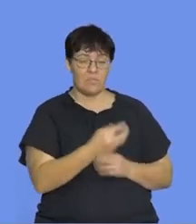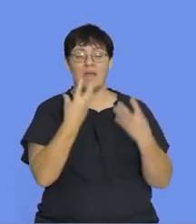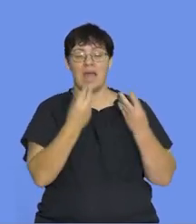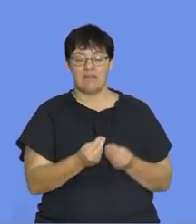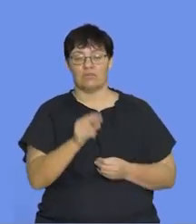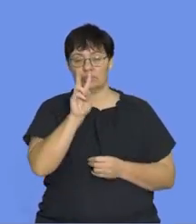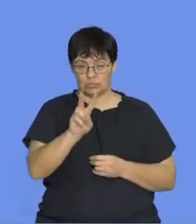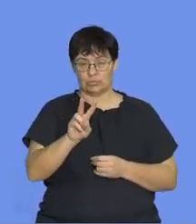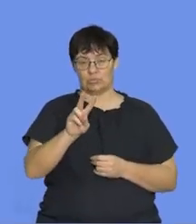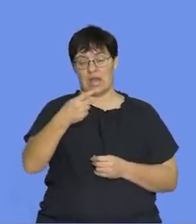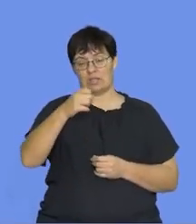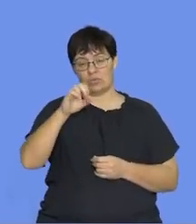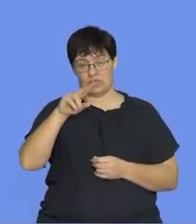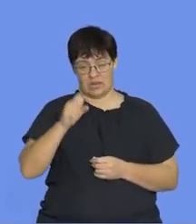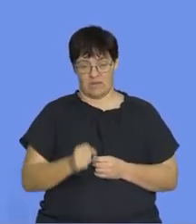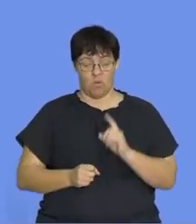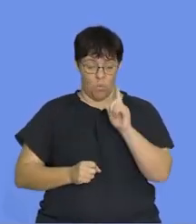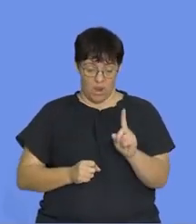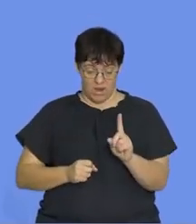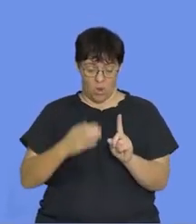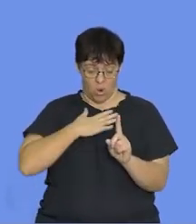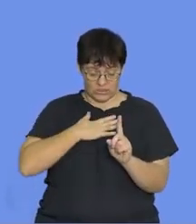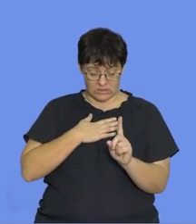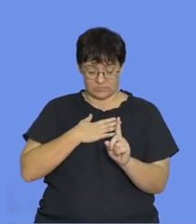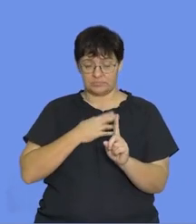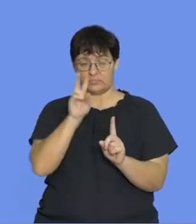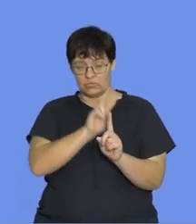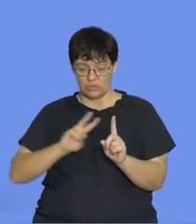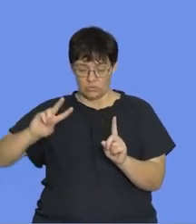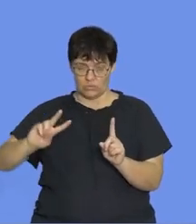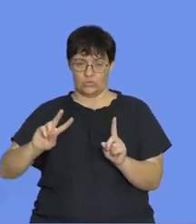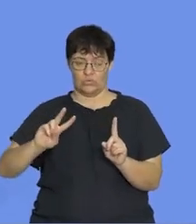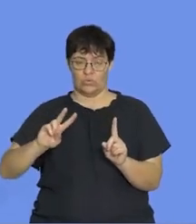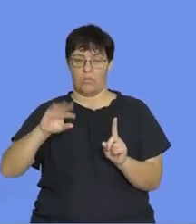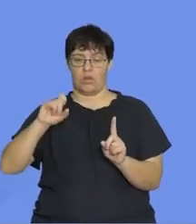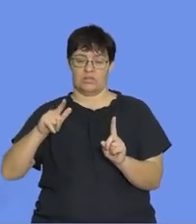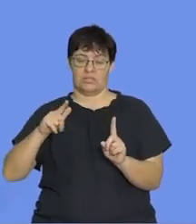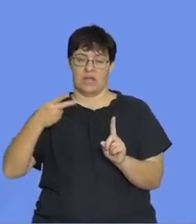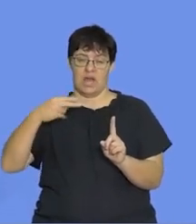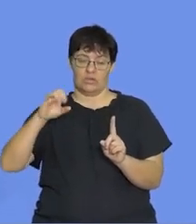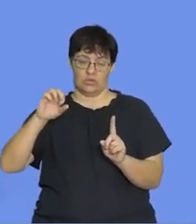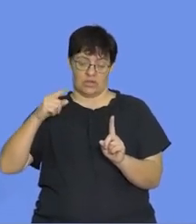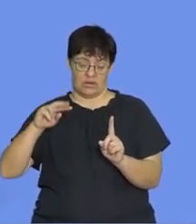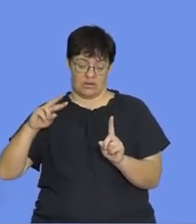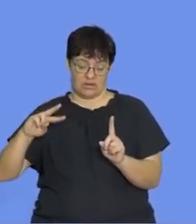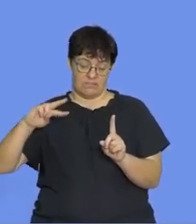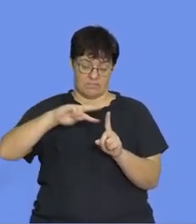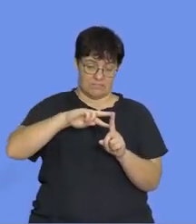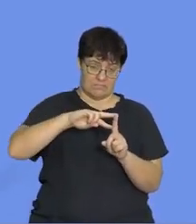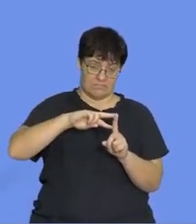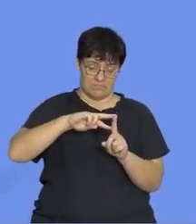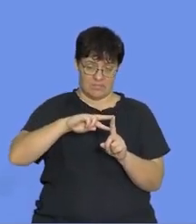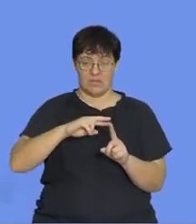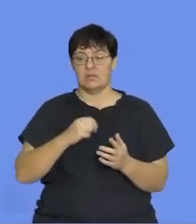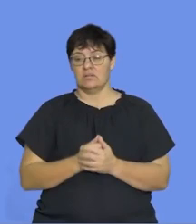hydrogen atoms for every atom of oxygen. So then if each hydrogen atom has an atomic mass of